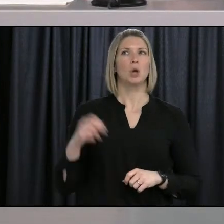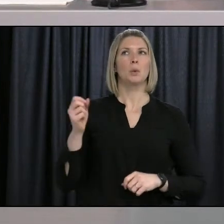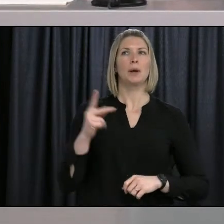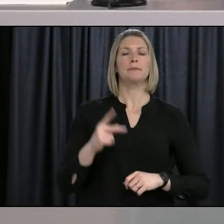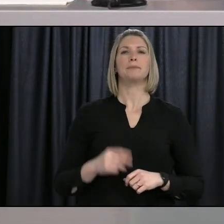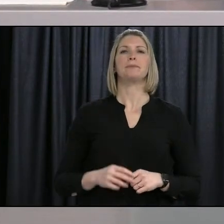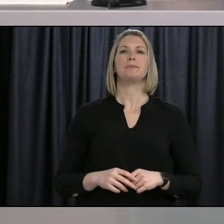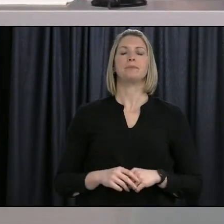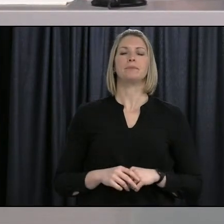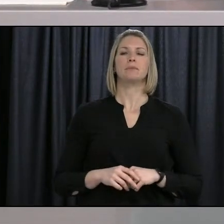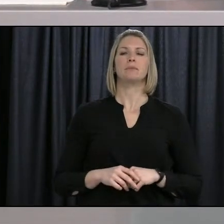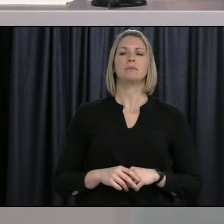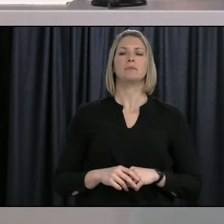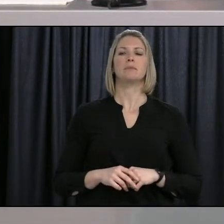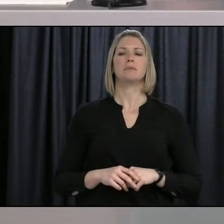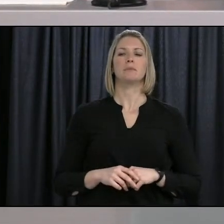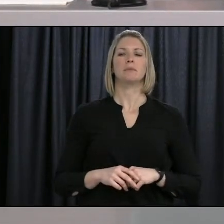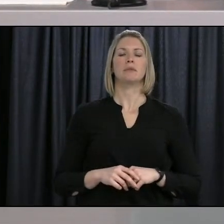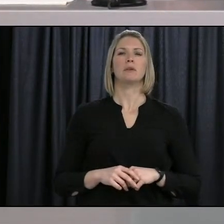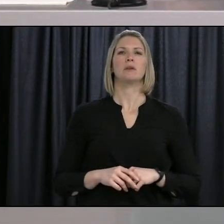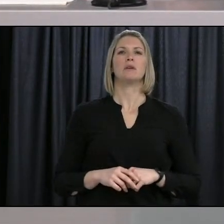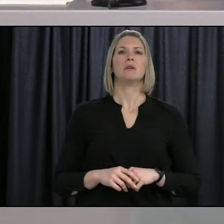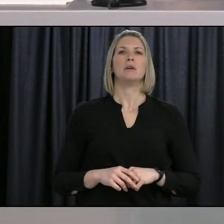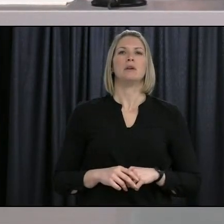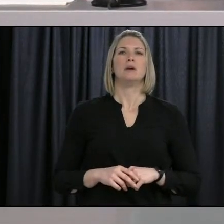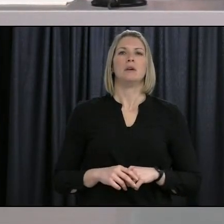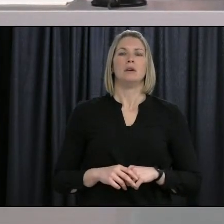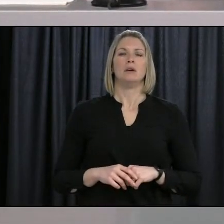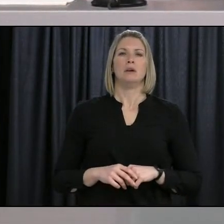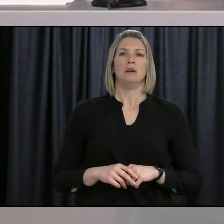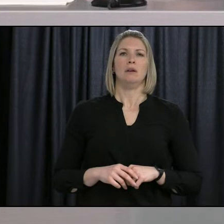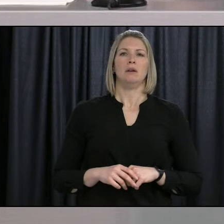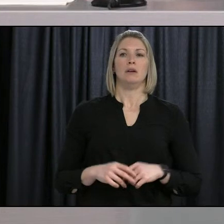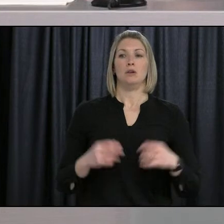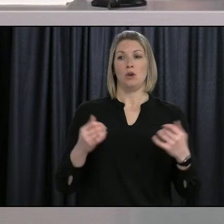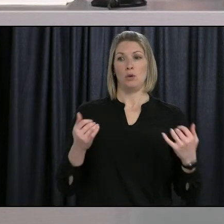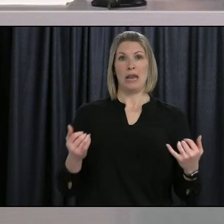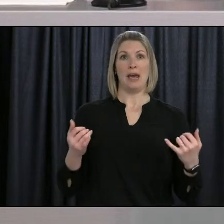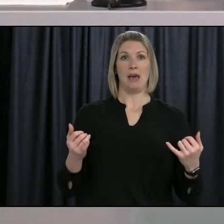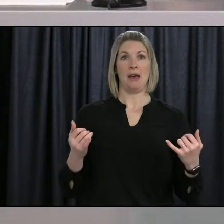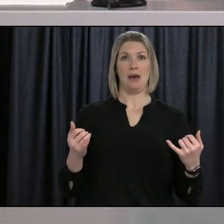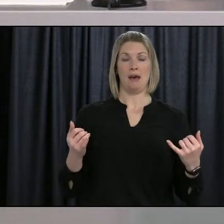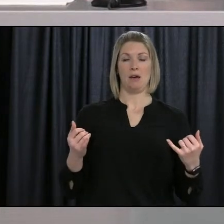Given the spread of the virus now in the province, something we've never had